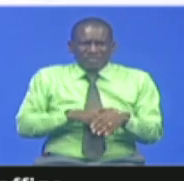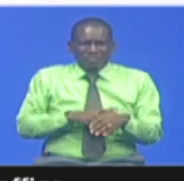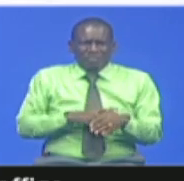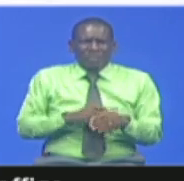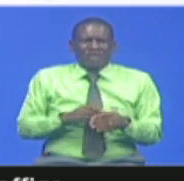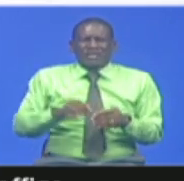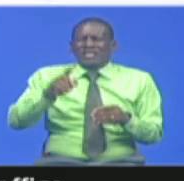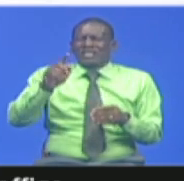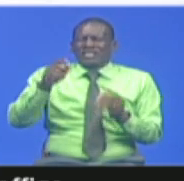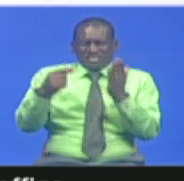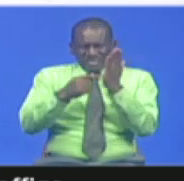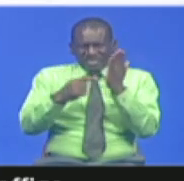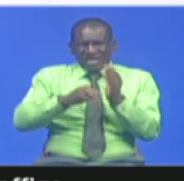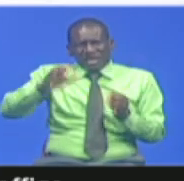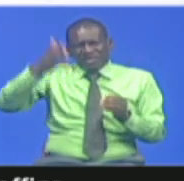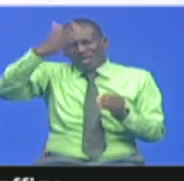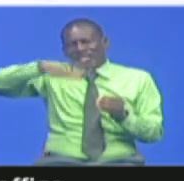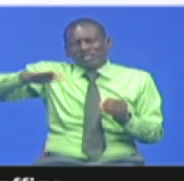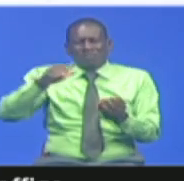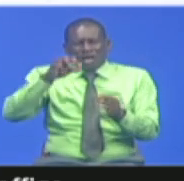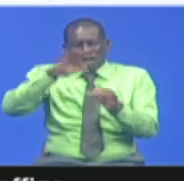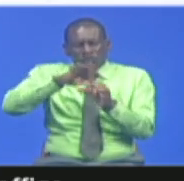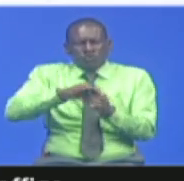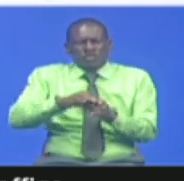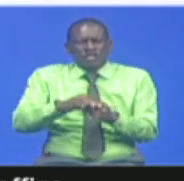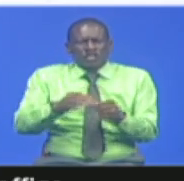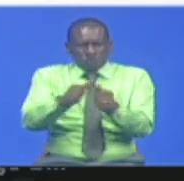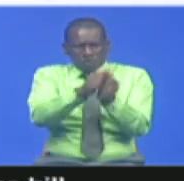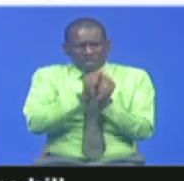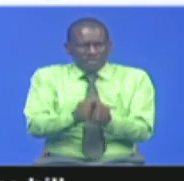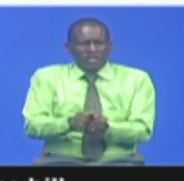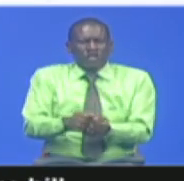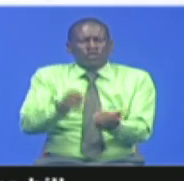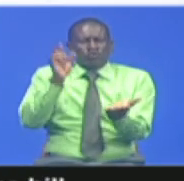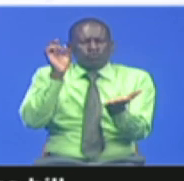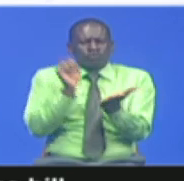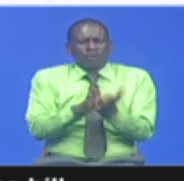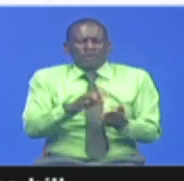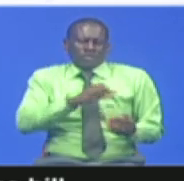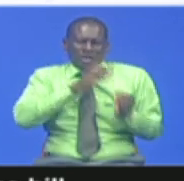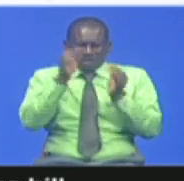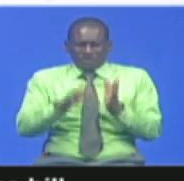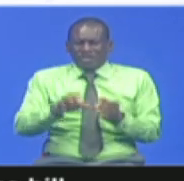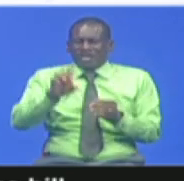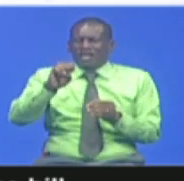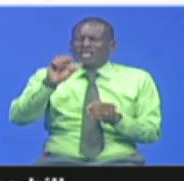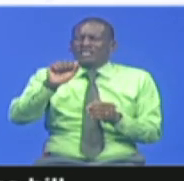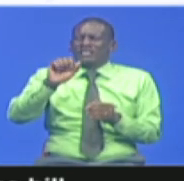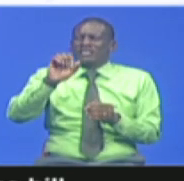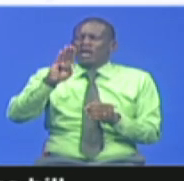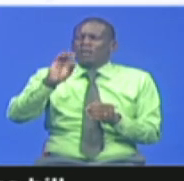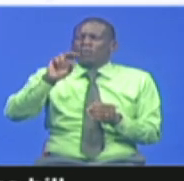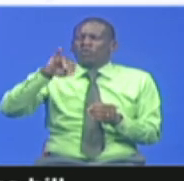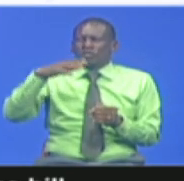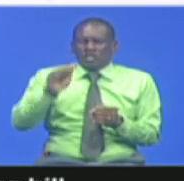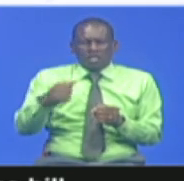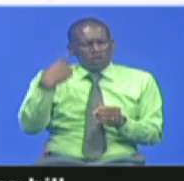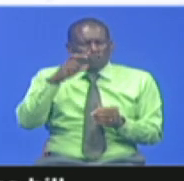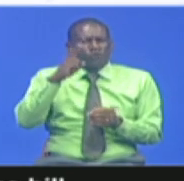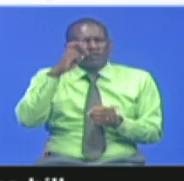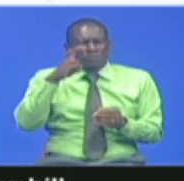Taita Taveta County Assembly have voted unanimously to send their governor, Granton Samboja, home over allegations